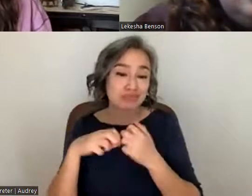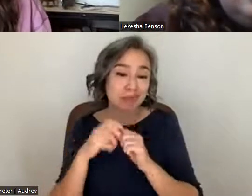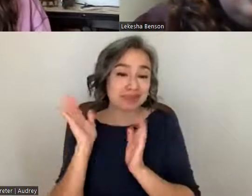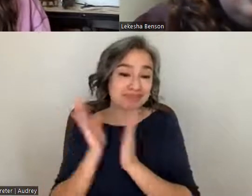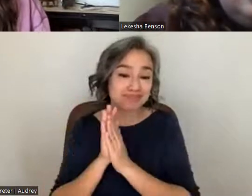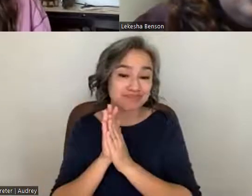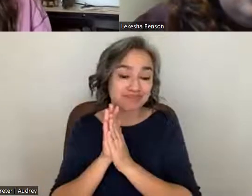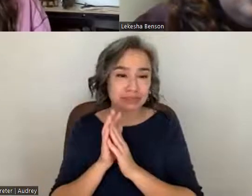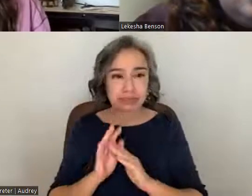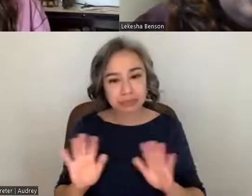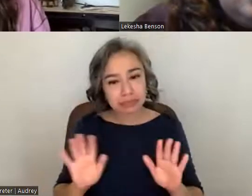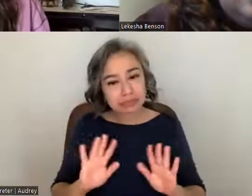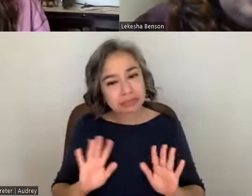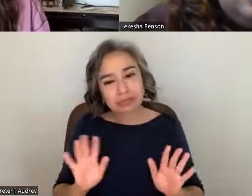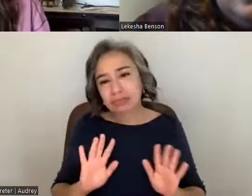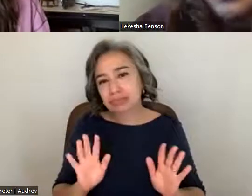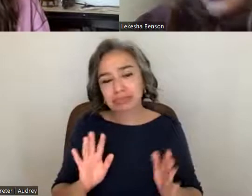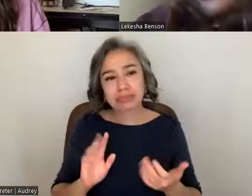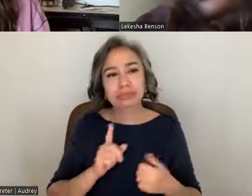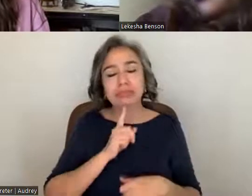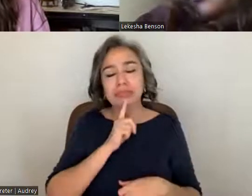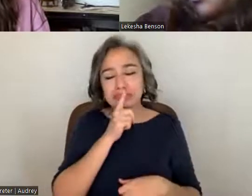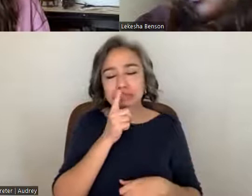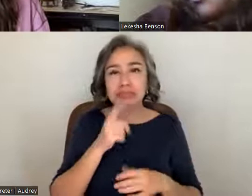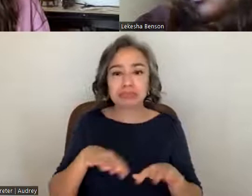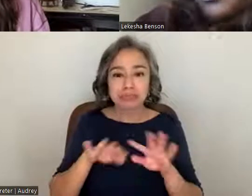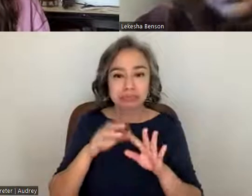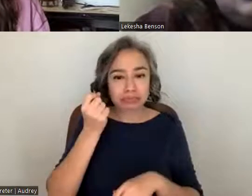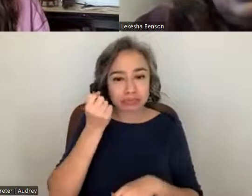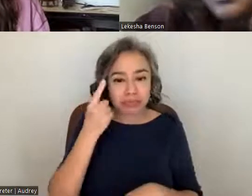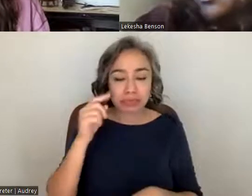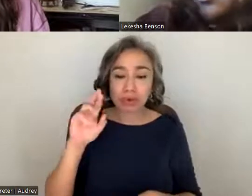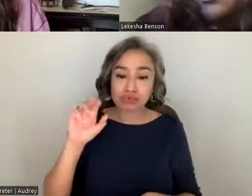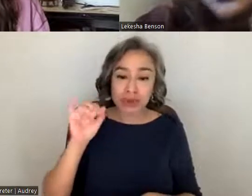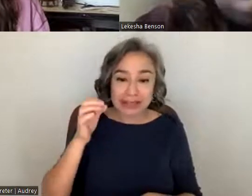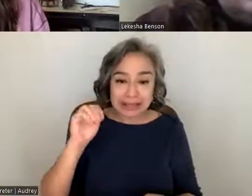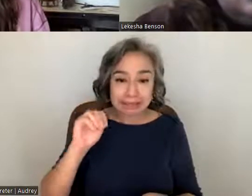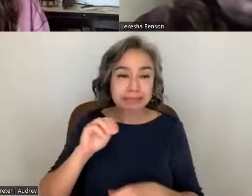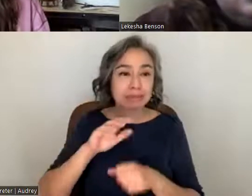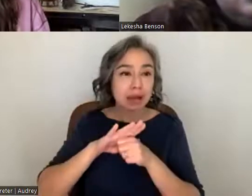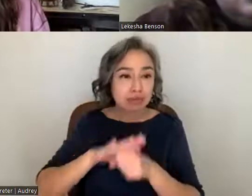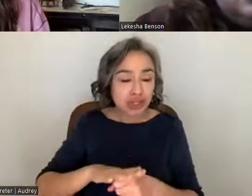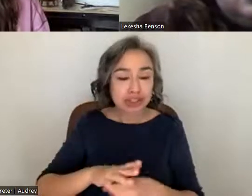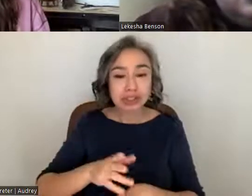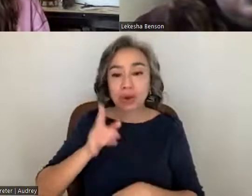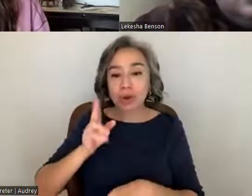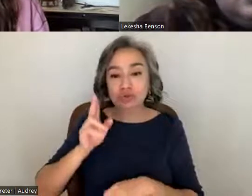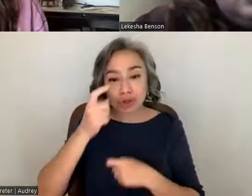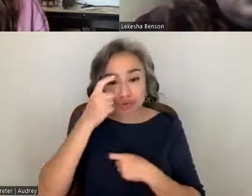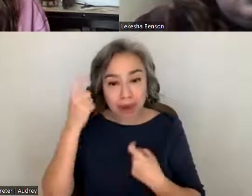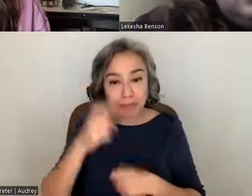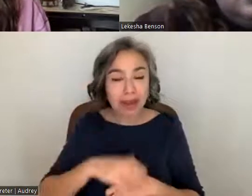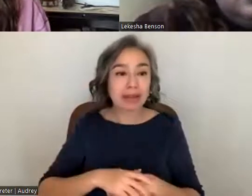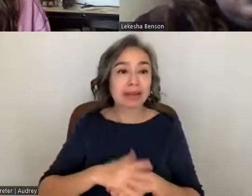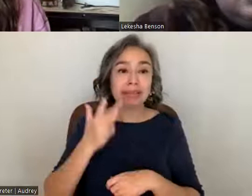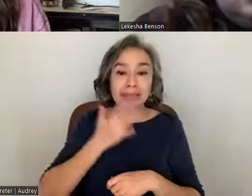instead understanding the racism, the oppression, the historical trauma, the lack of employment, the lack of food, the lack